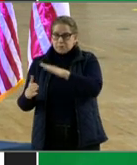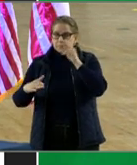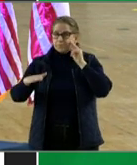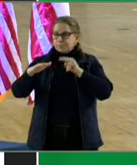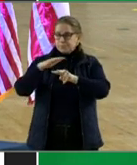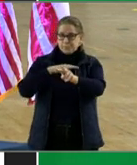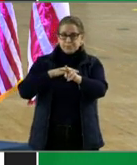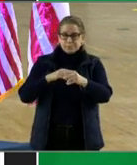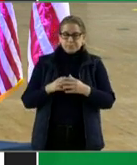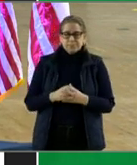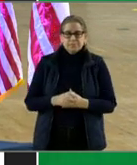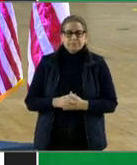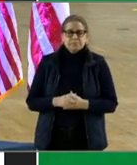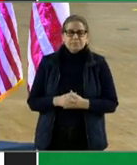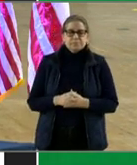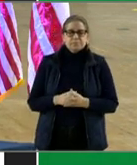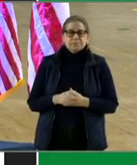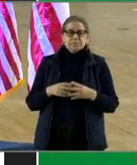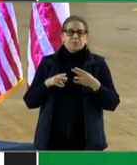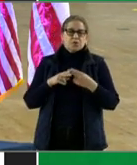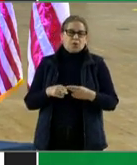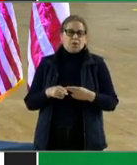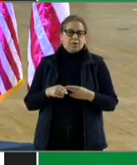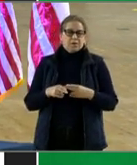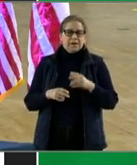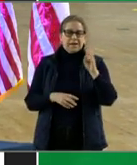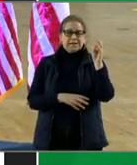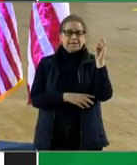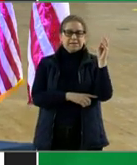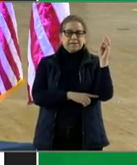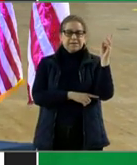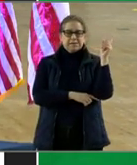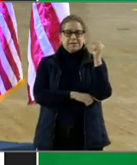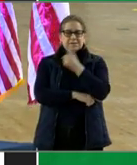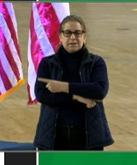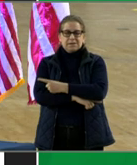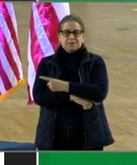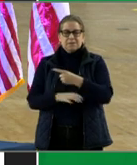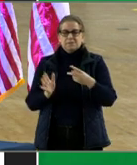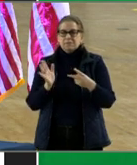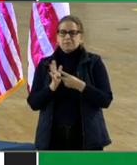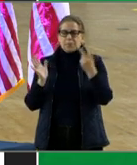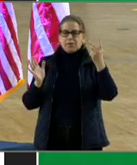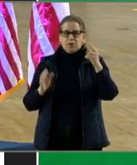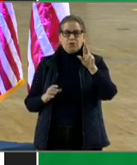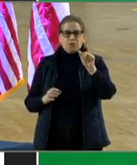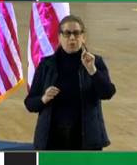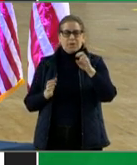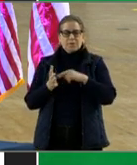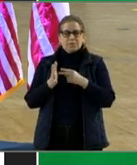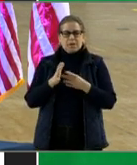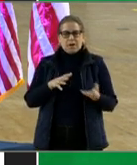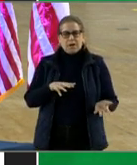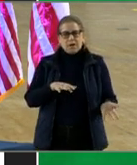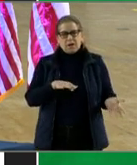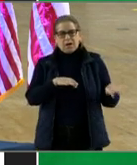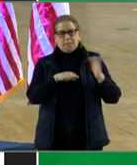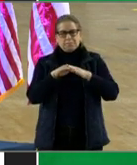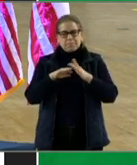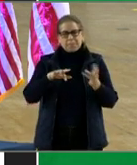rate. You can see at our peak, the demand for hospital beds will be greater than our current